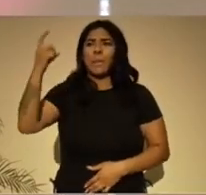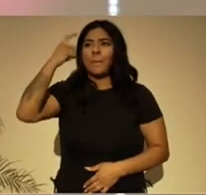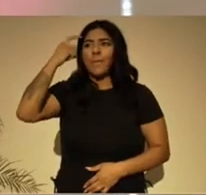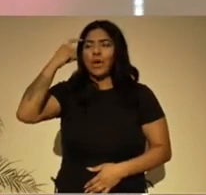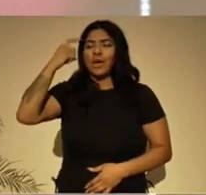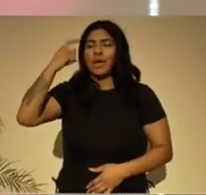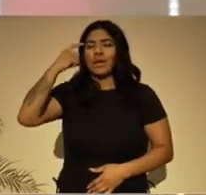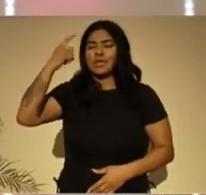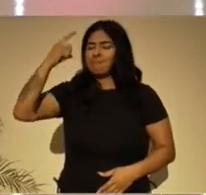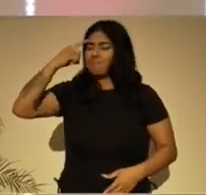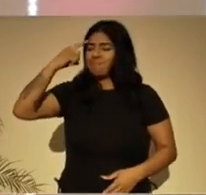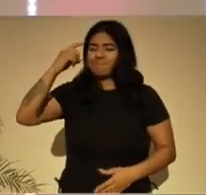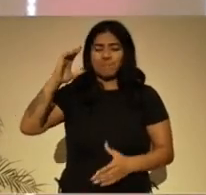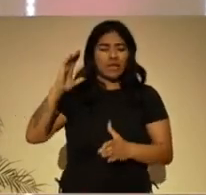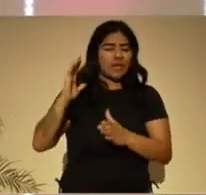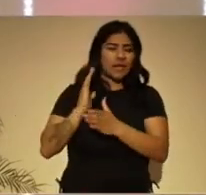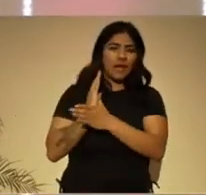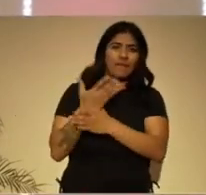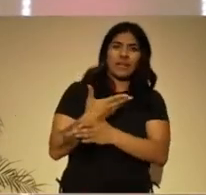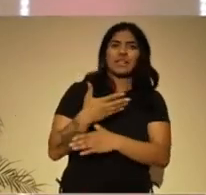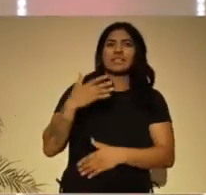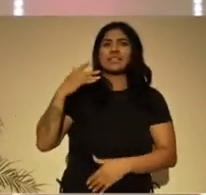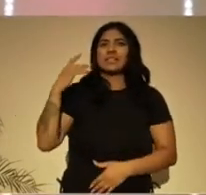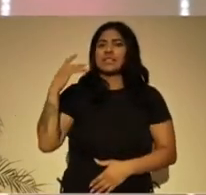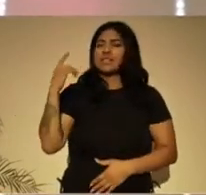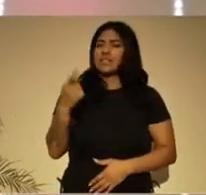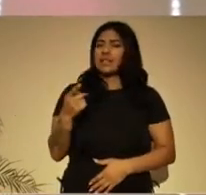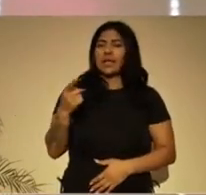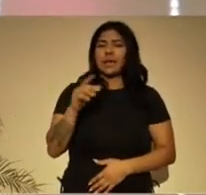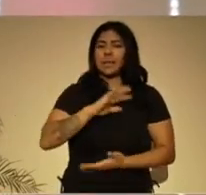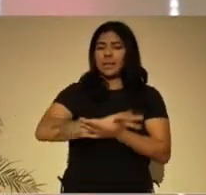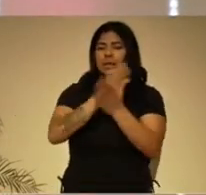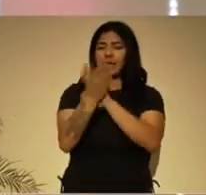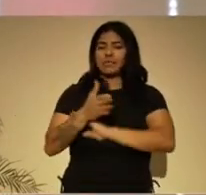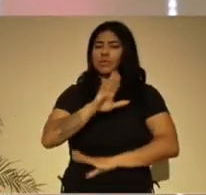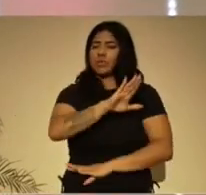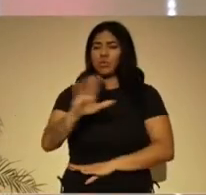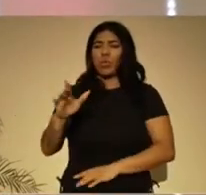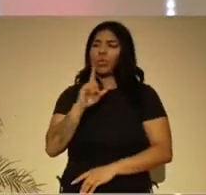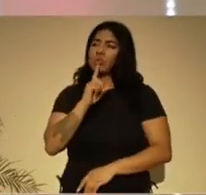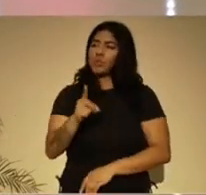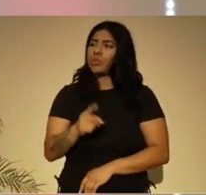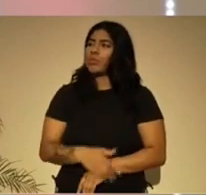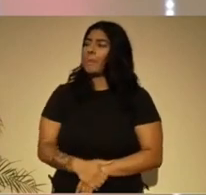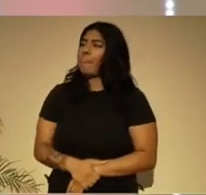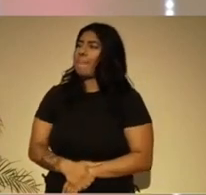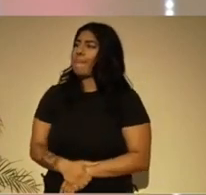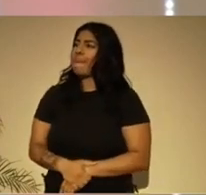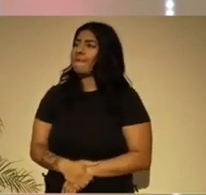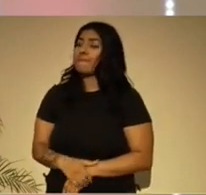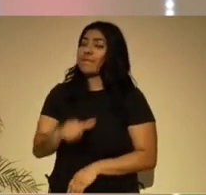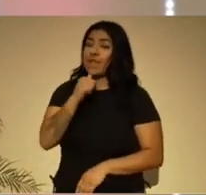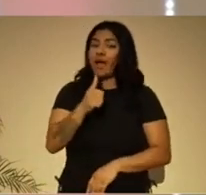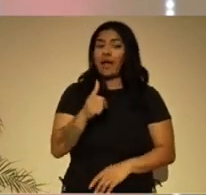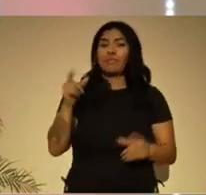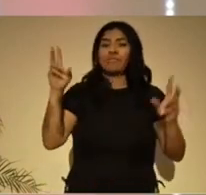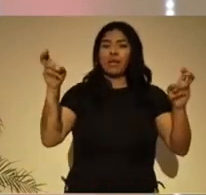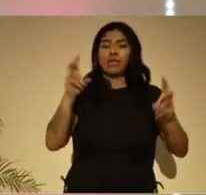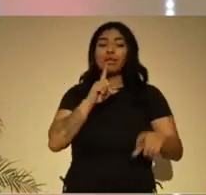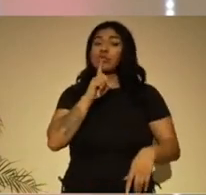about it, it becomes your truth. Not the truth.